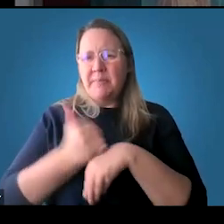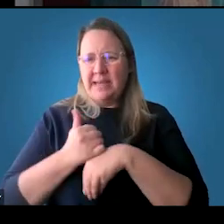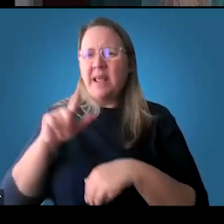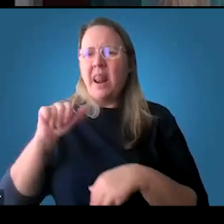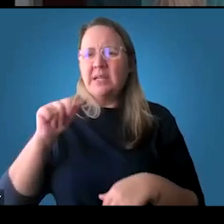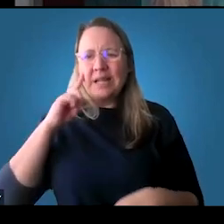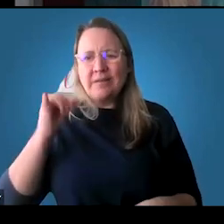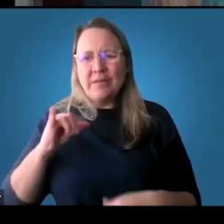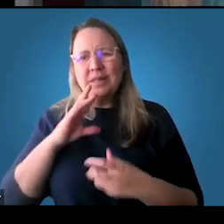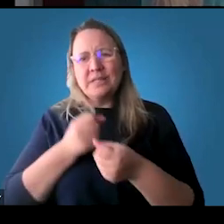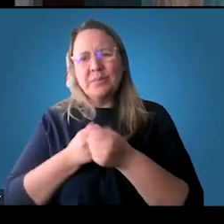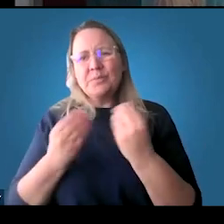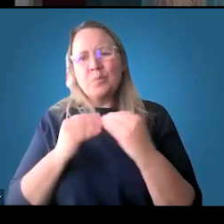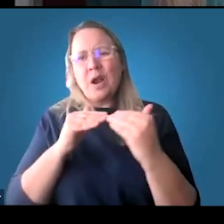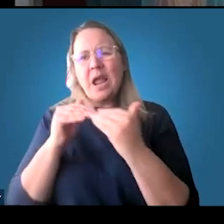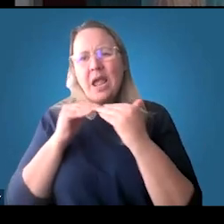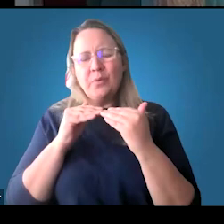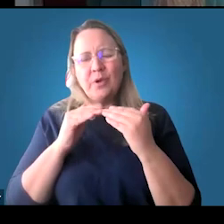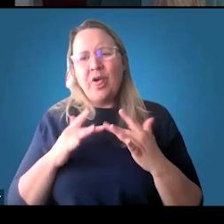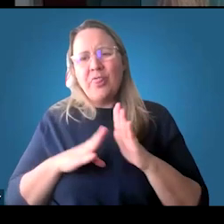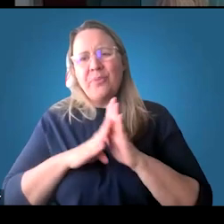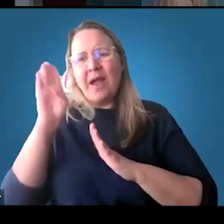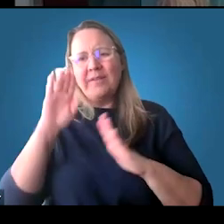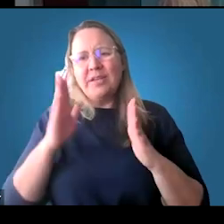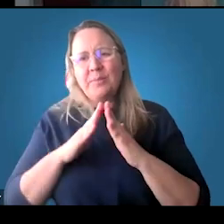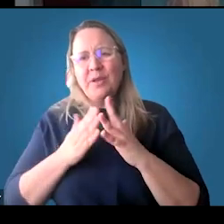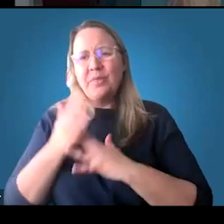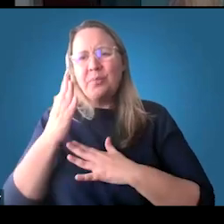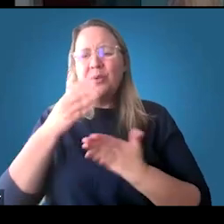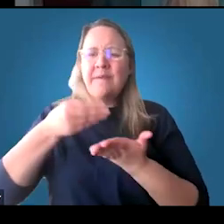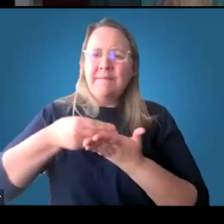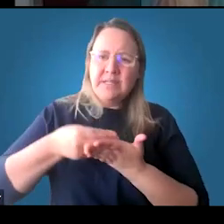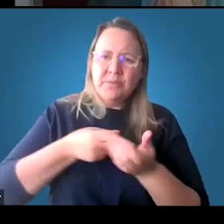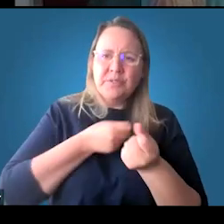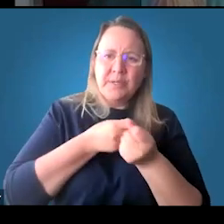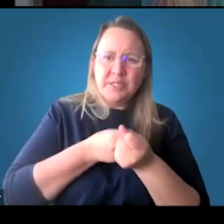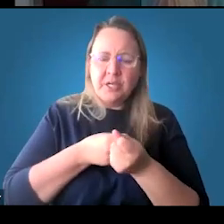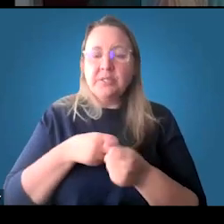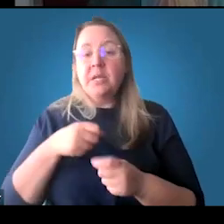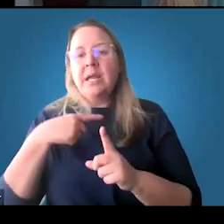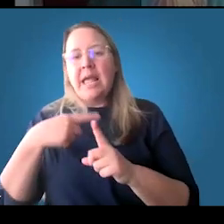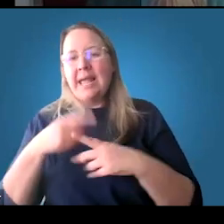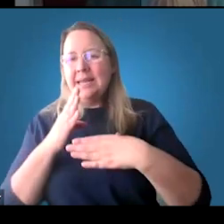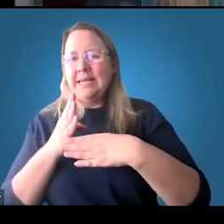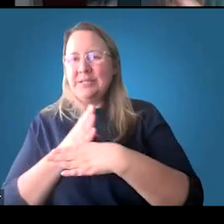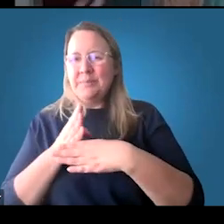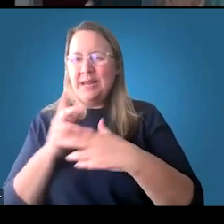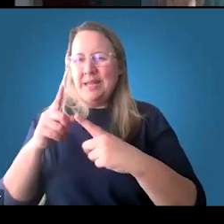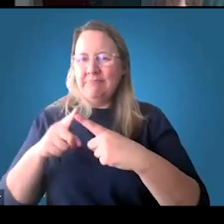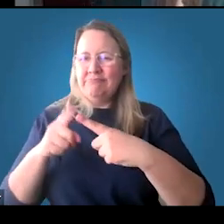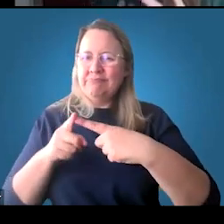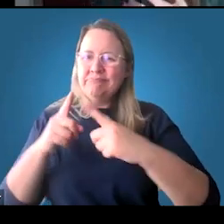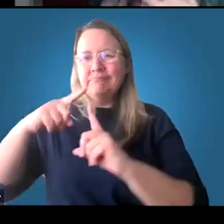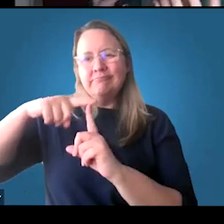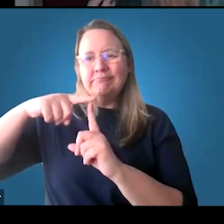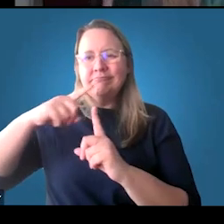that supports more equitable, thriving communities through fiscal sponsorship and intermediary services. Now, that just